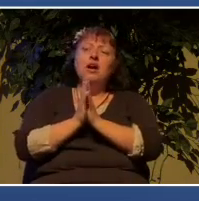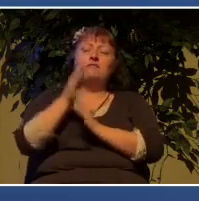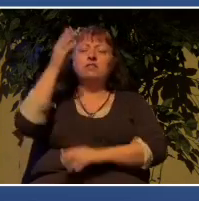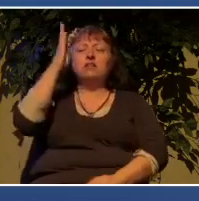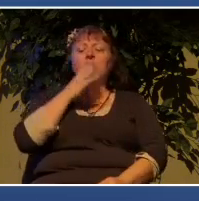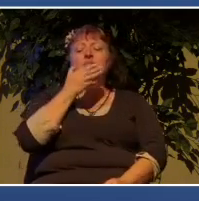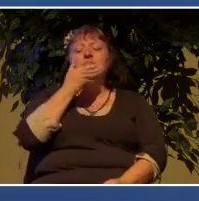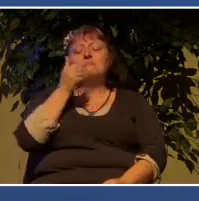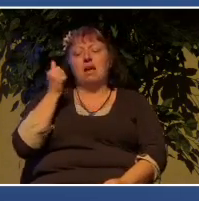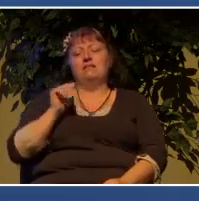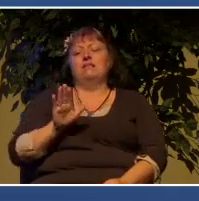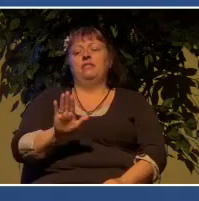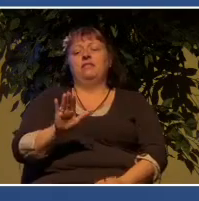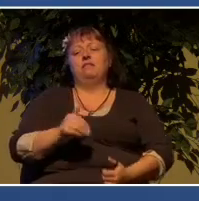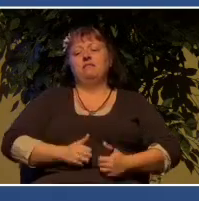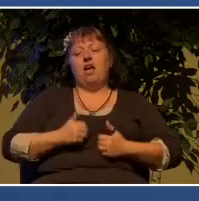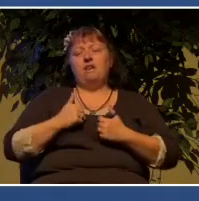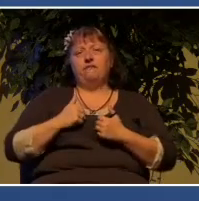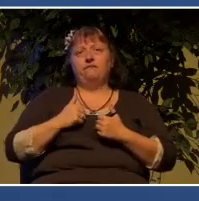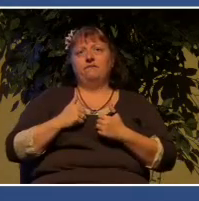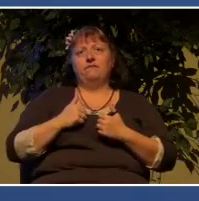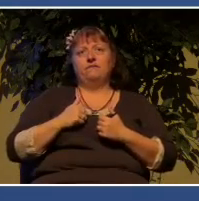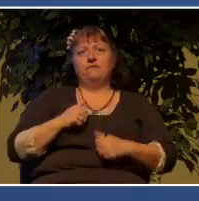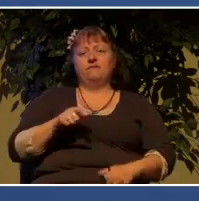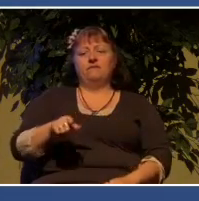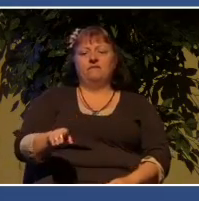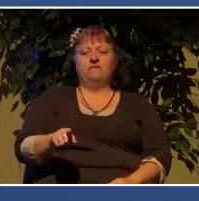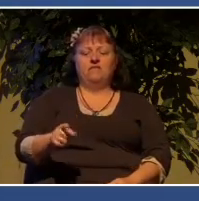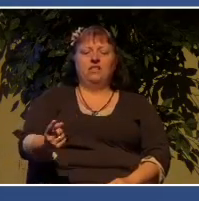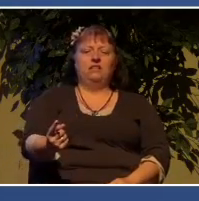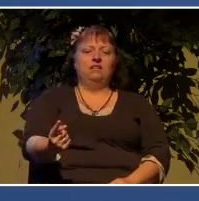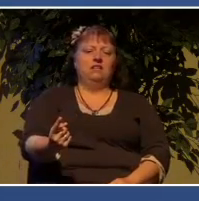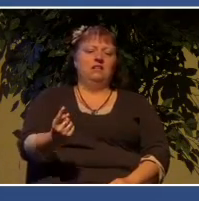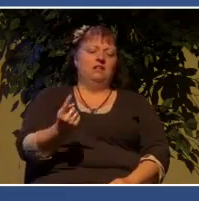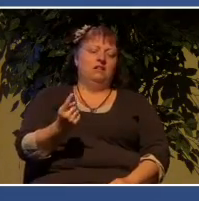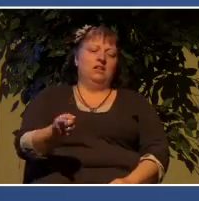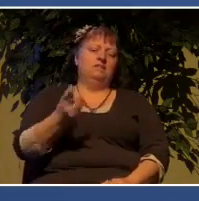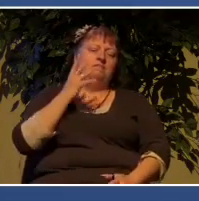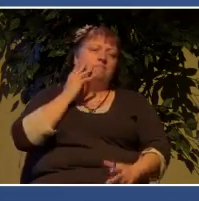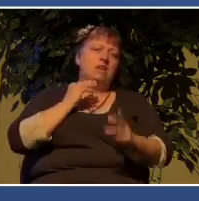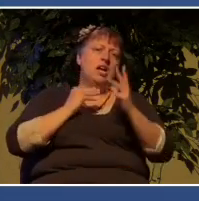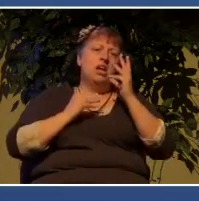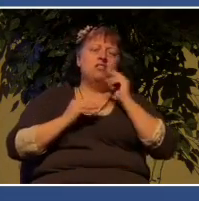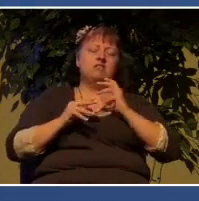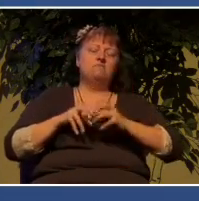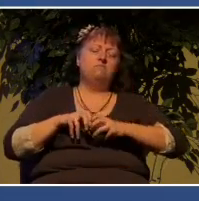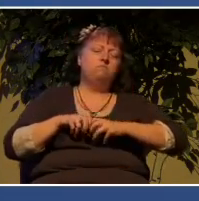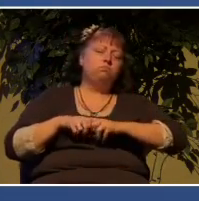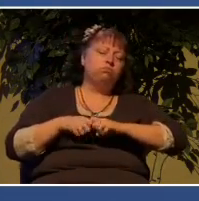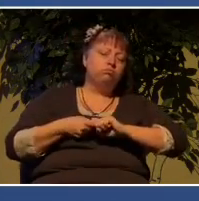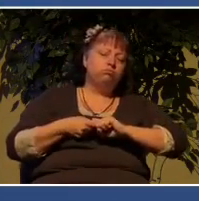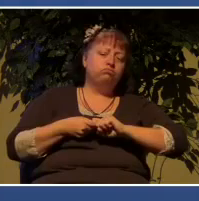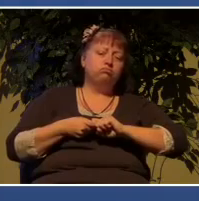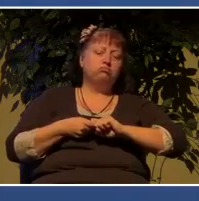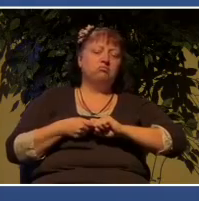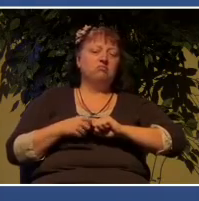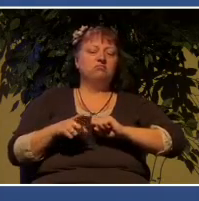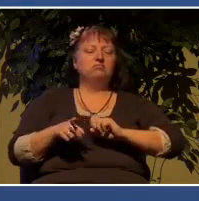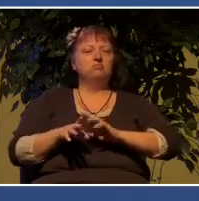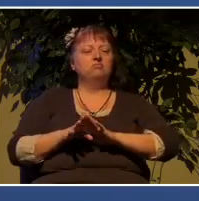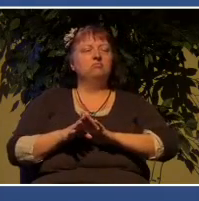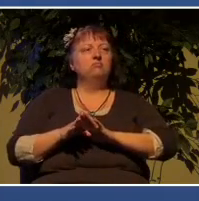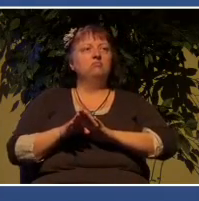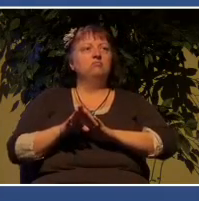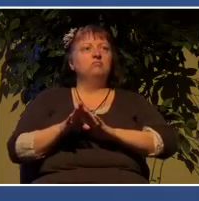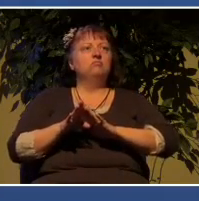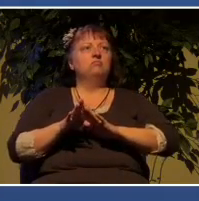best. And they come out of very broken places, they start living life, and they become big